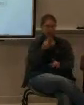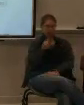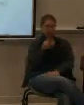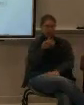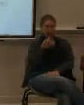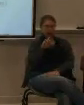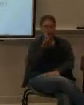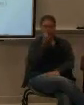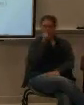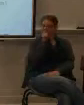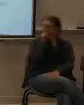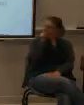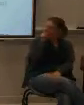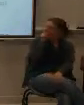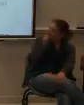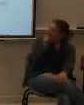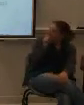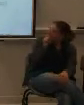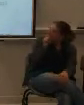basically.